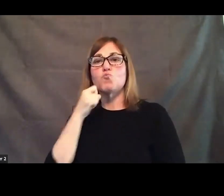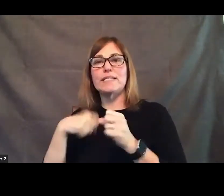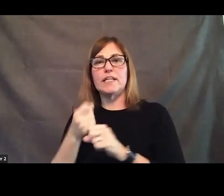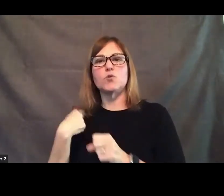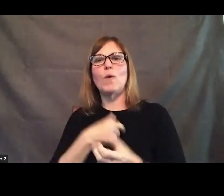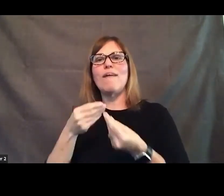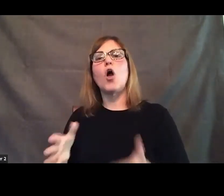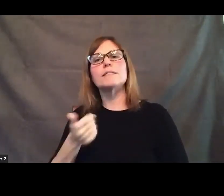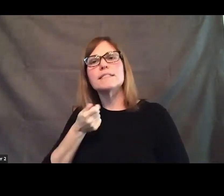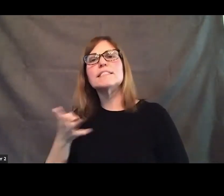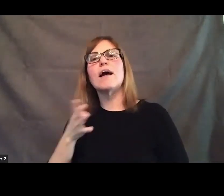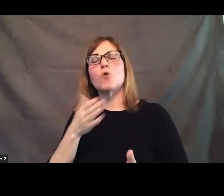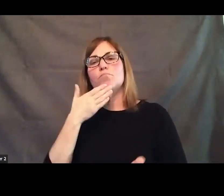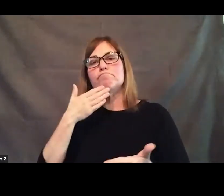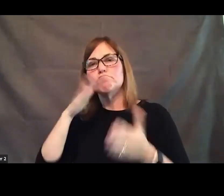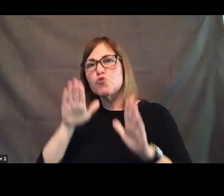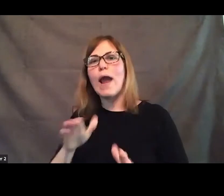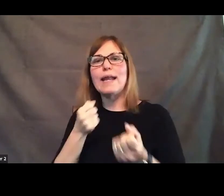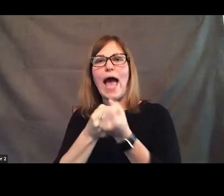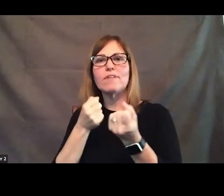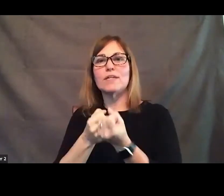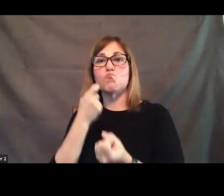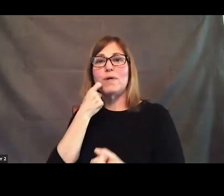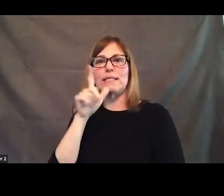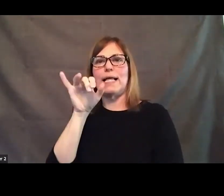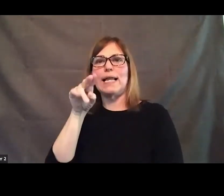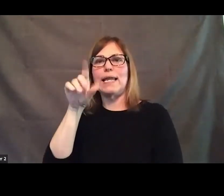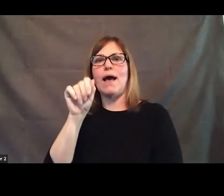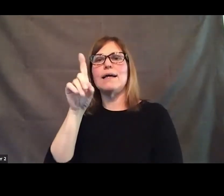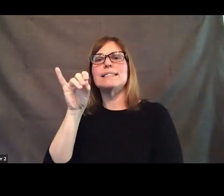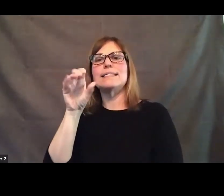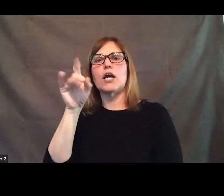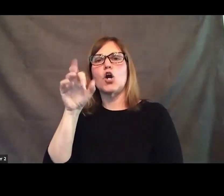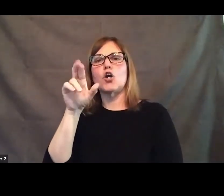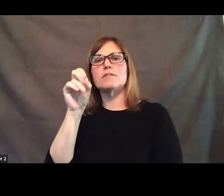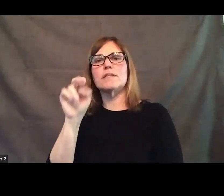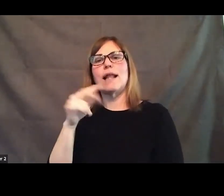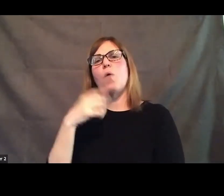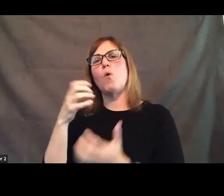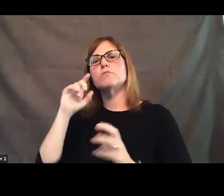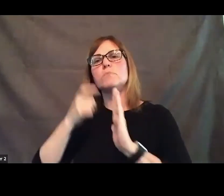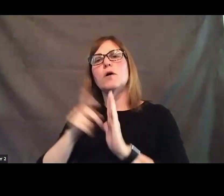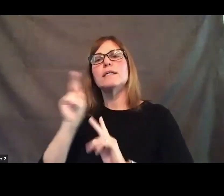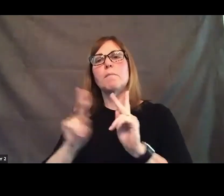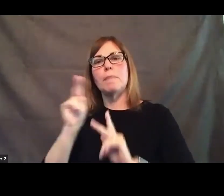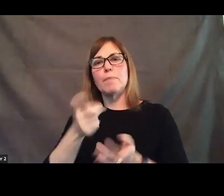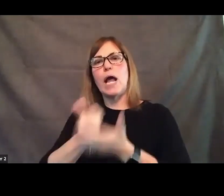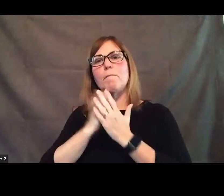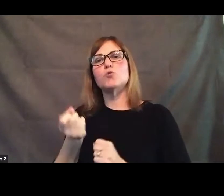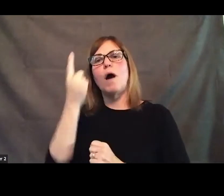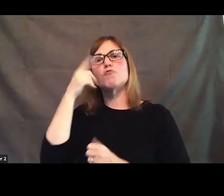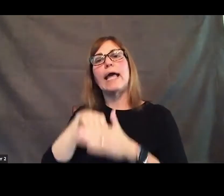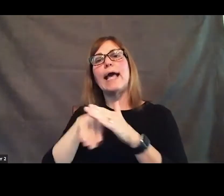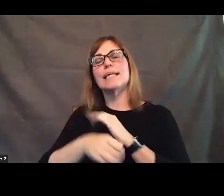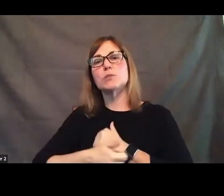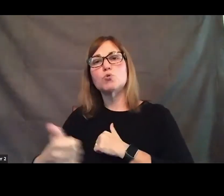great advocates, most recently, Linda Dickerson. I would like to acknowledge some folks that helped me better understand accessible